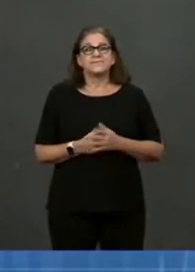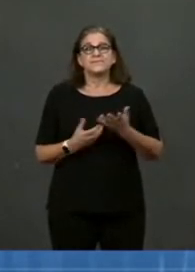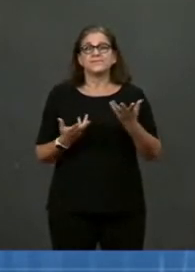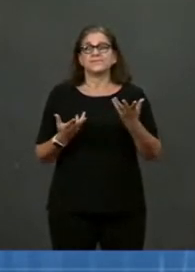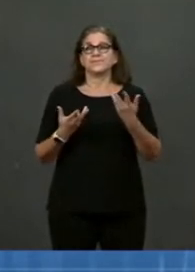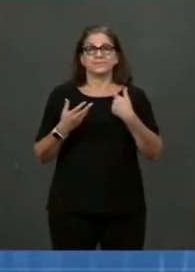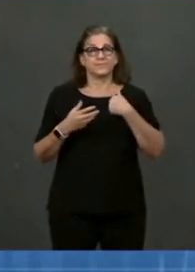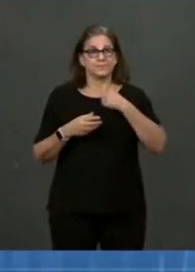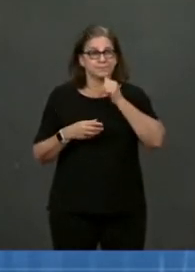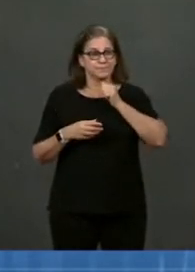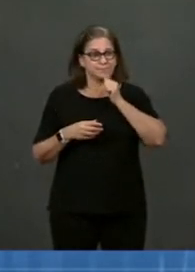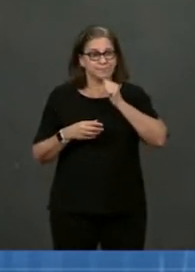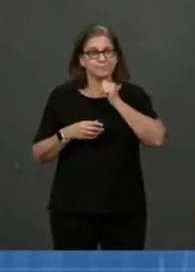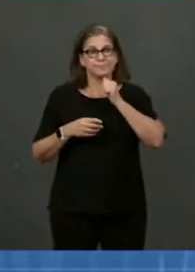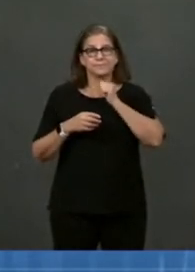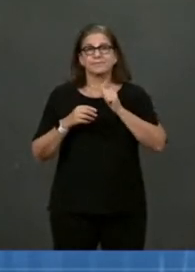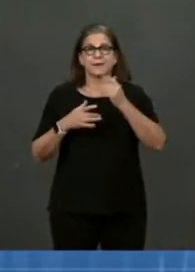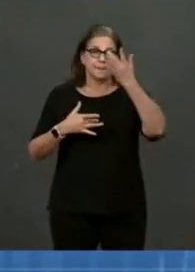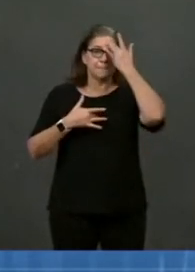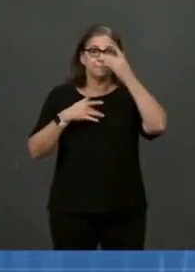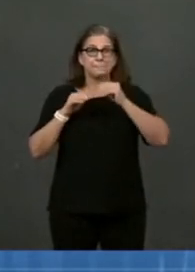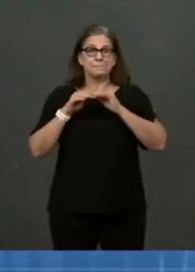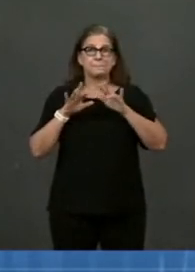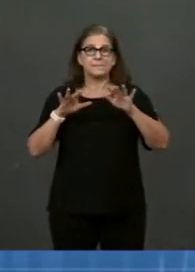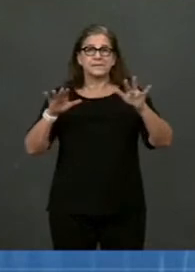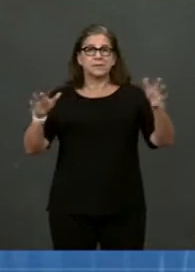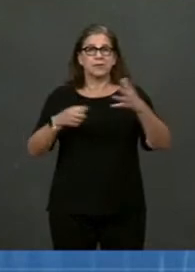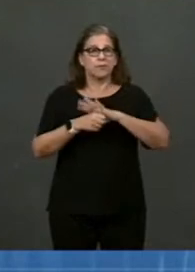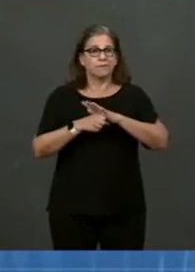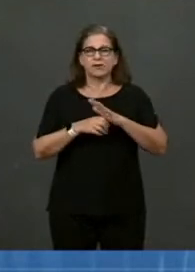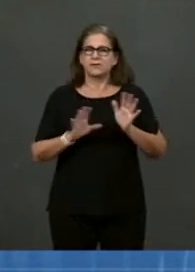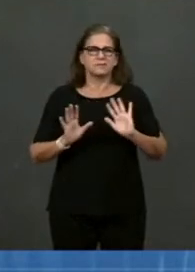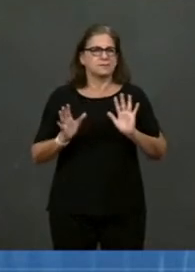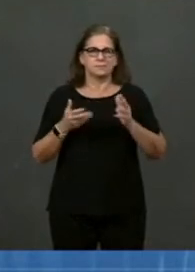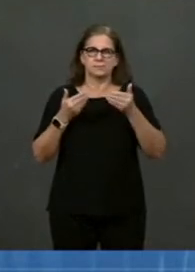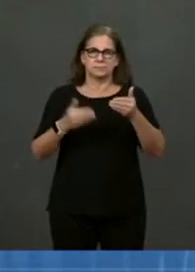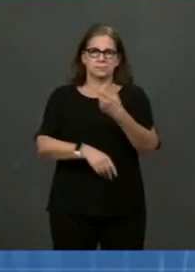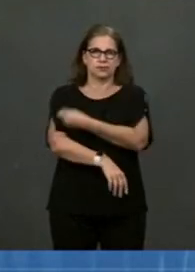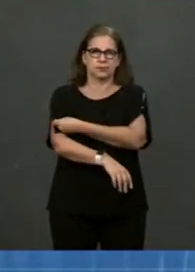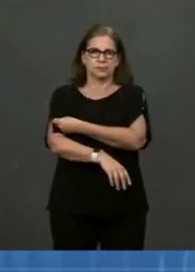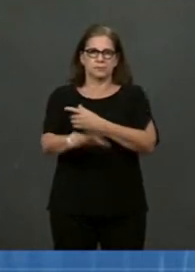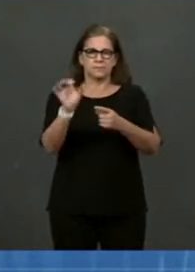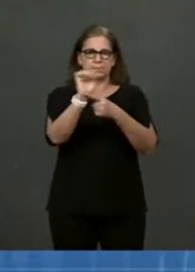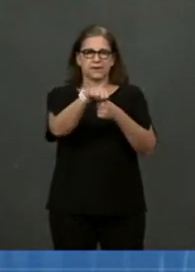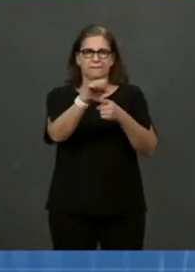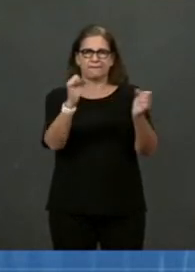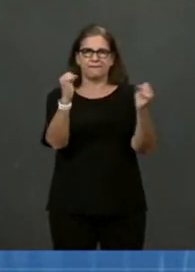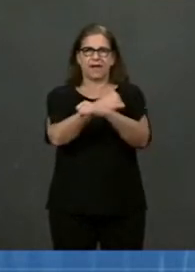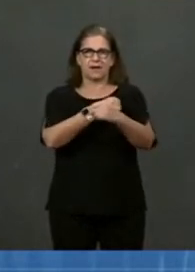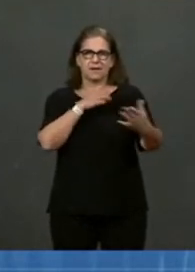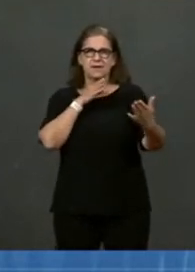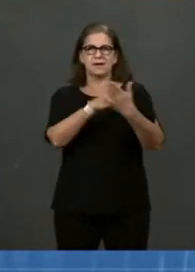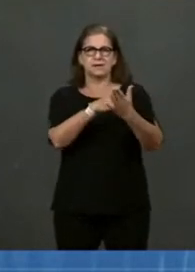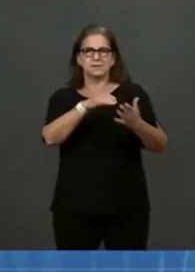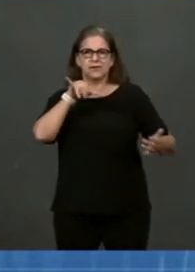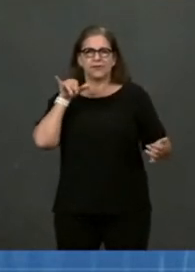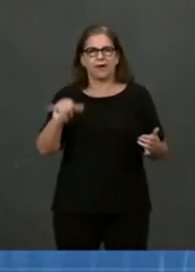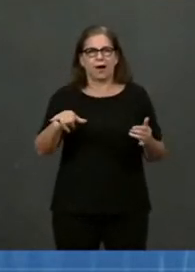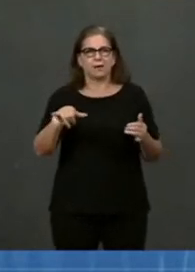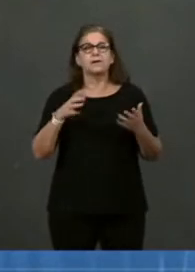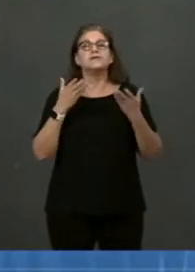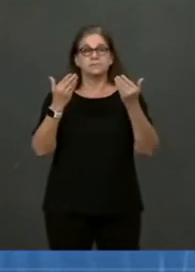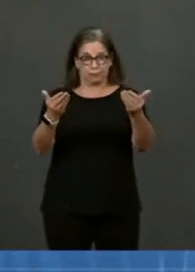provides 100% protection. So even after you boost, it remains important for us to remain smart about